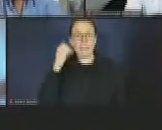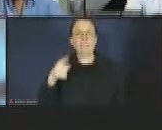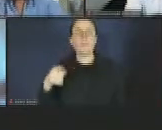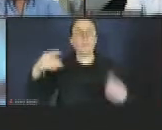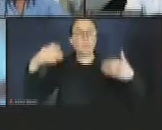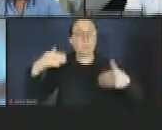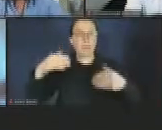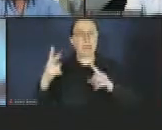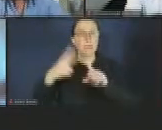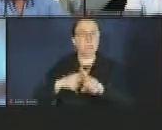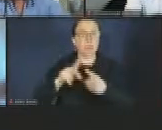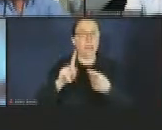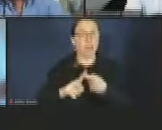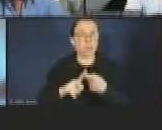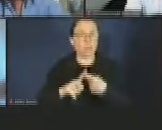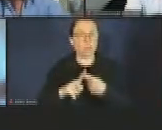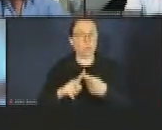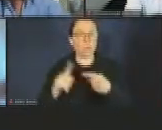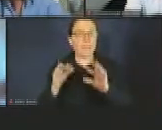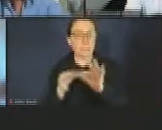submit that testimony in writing at